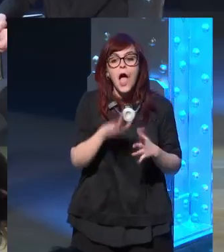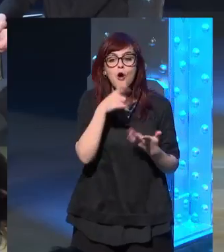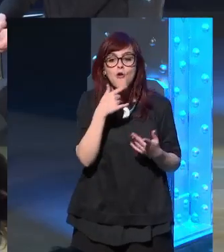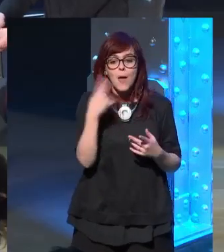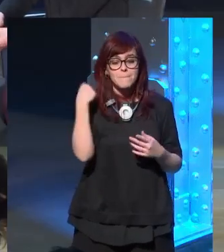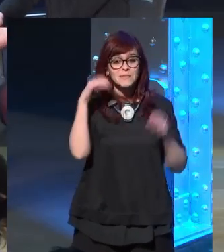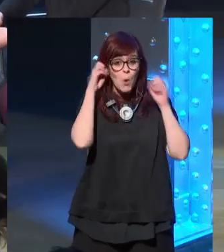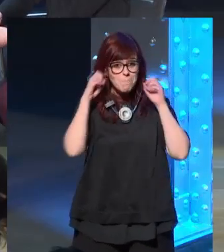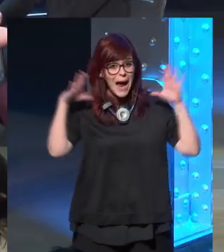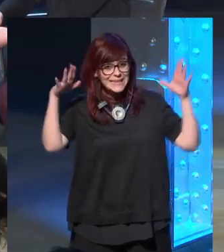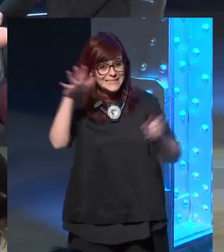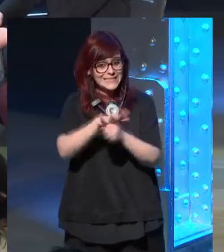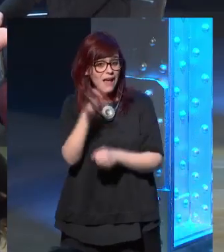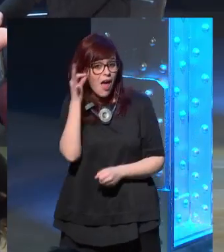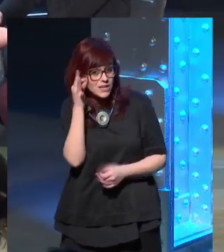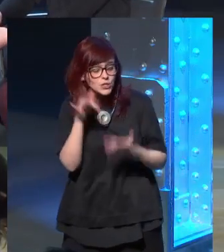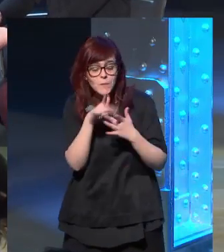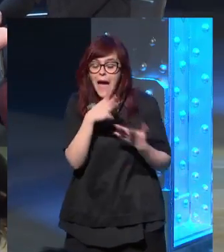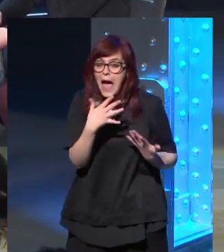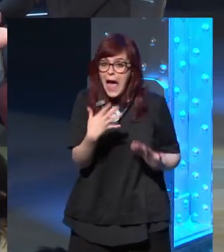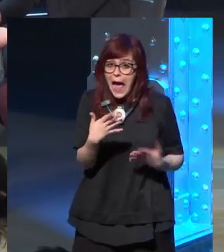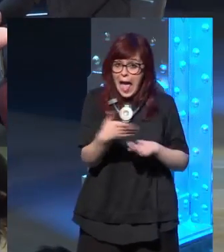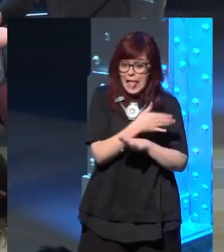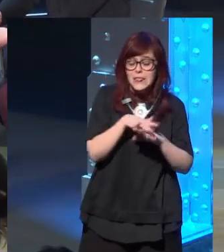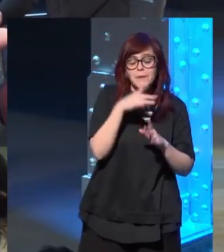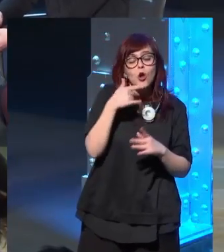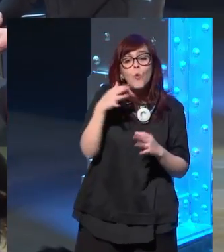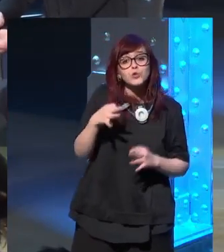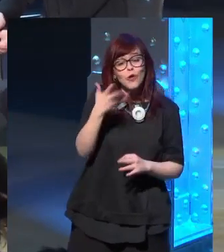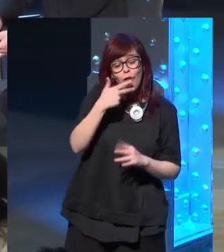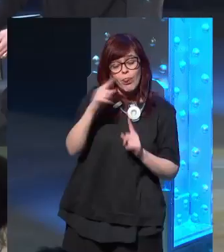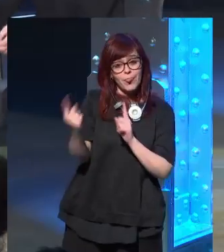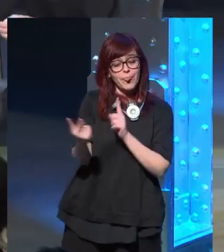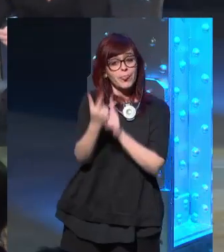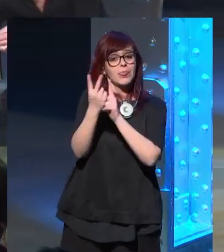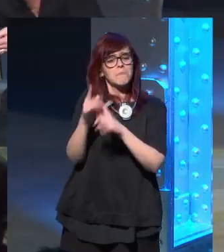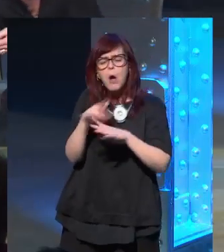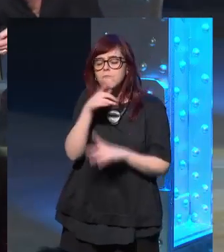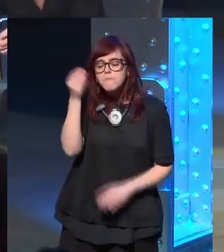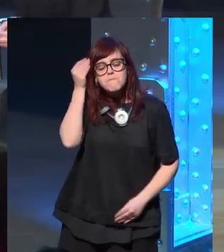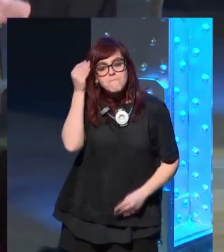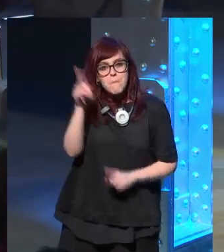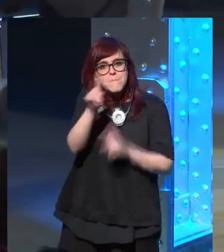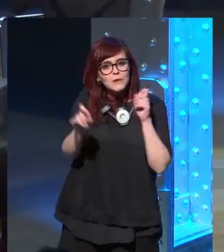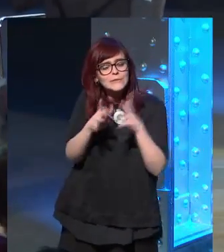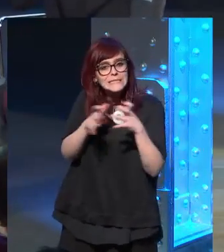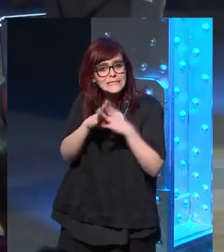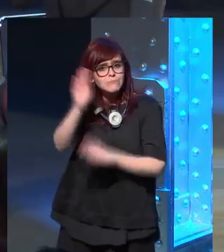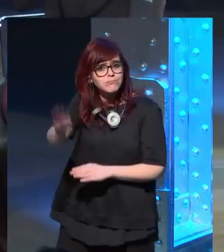Before I leave the floor to our the people who are going to ask you questions, I